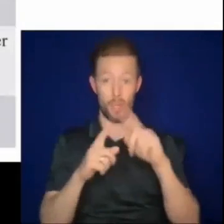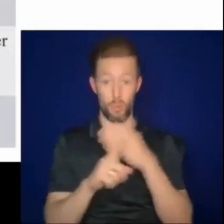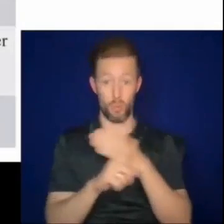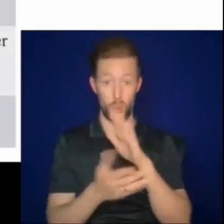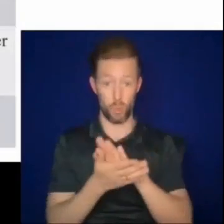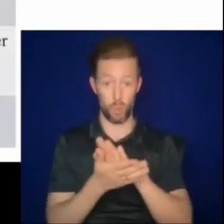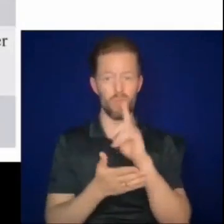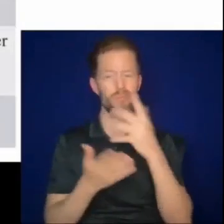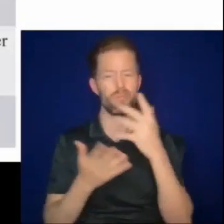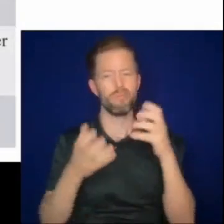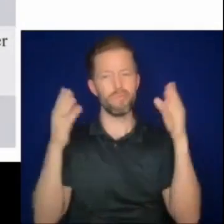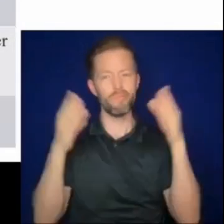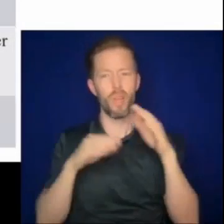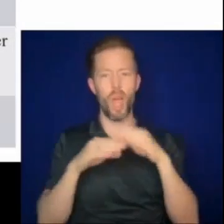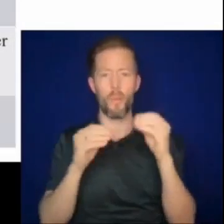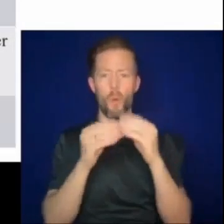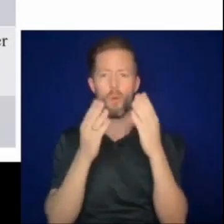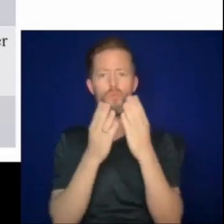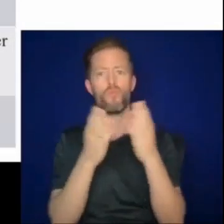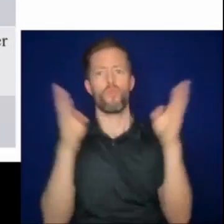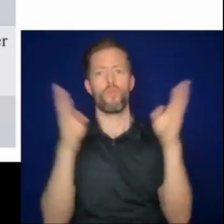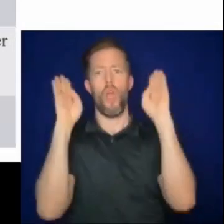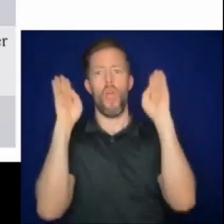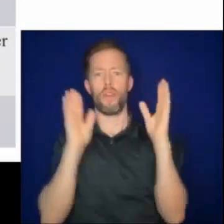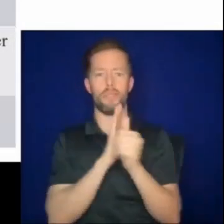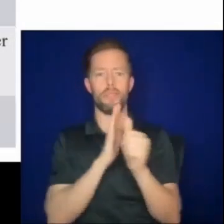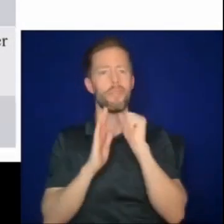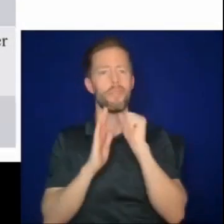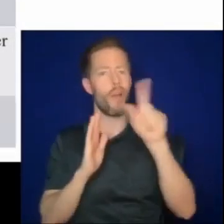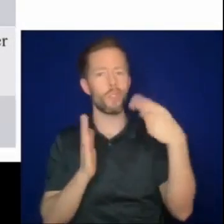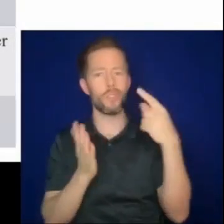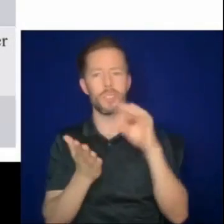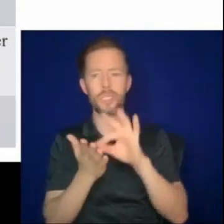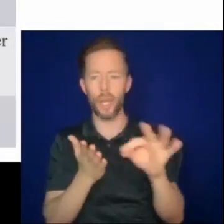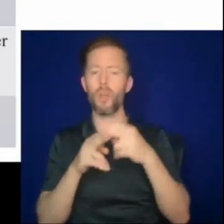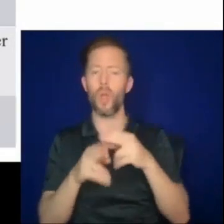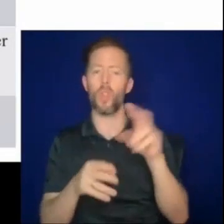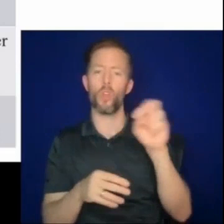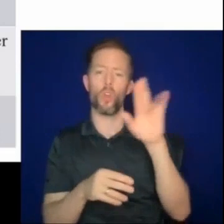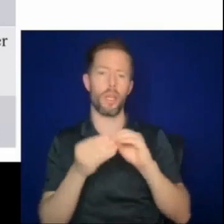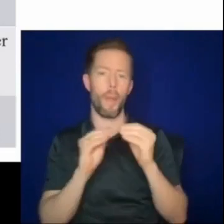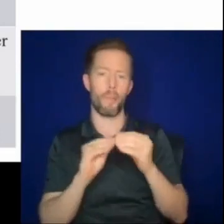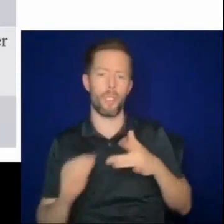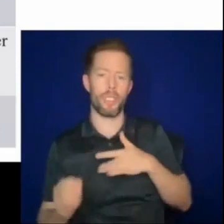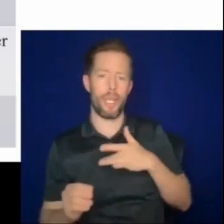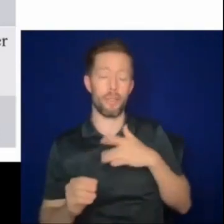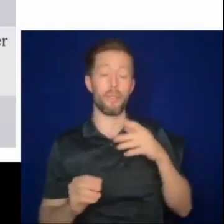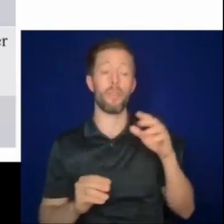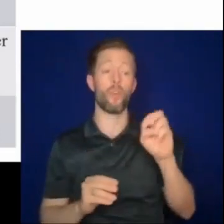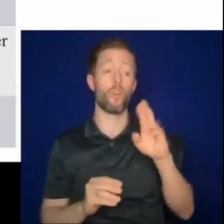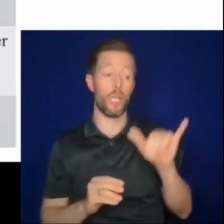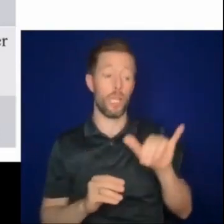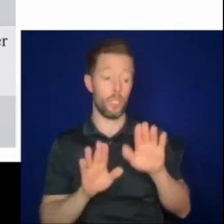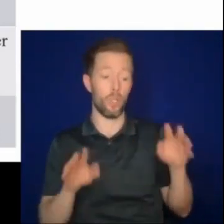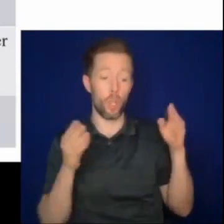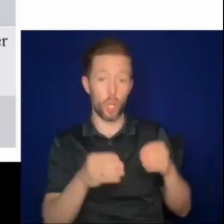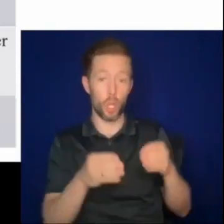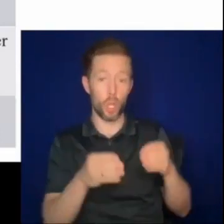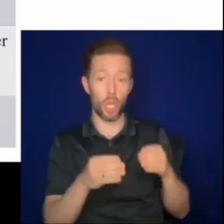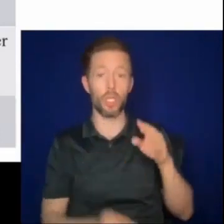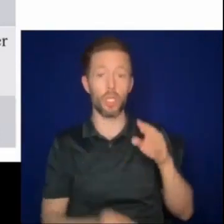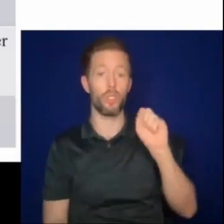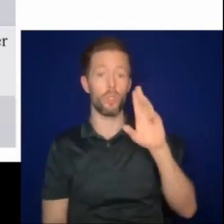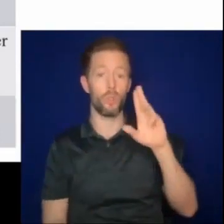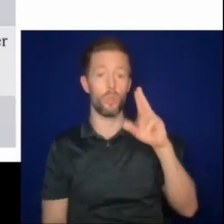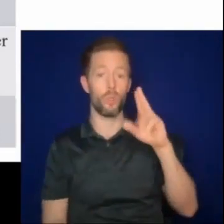When we're teaching math to our preschoolers, we really want to focus on a broader set of skills than just counting. And this is called early number sense. And in early childhood, we really look